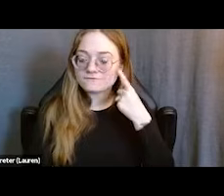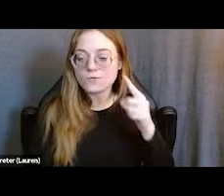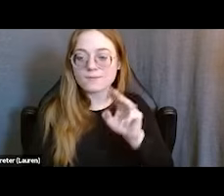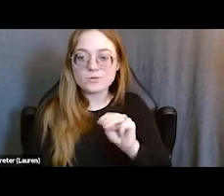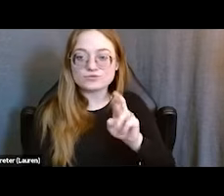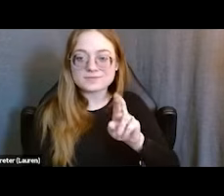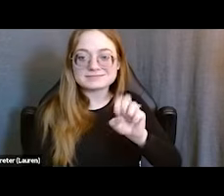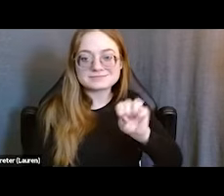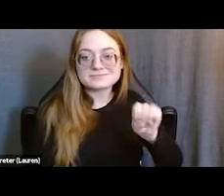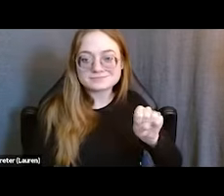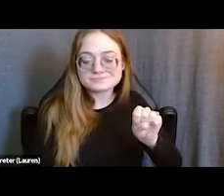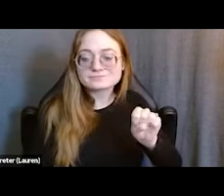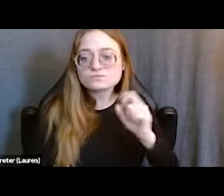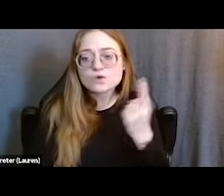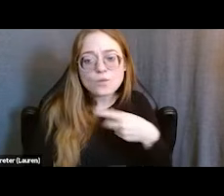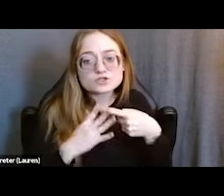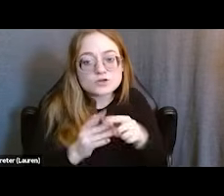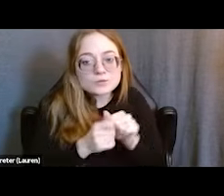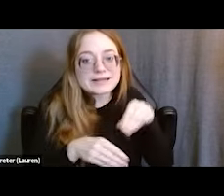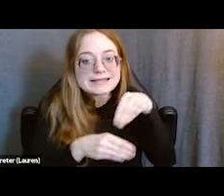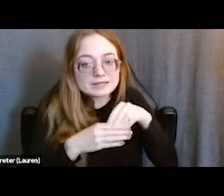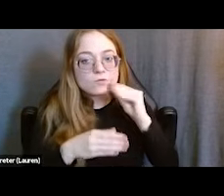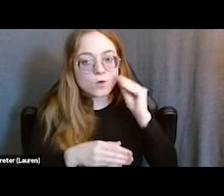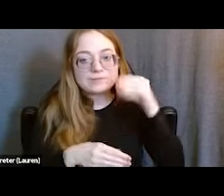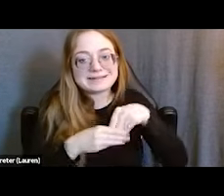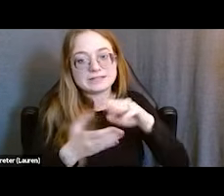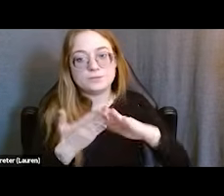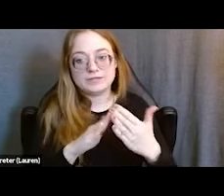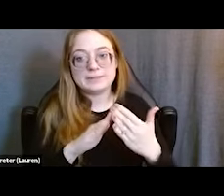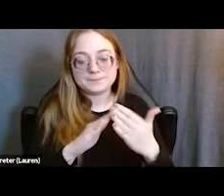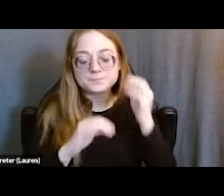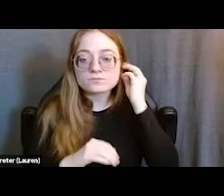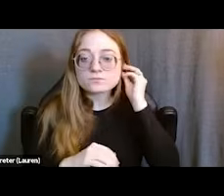first always start with in-home and in the community, and they're available up